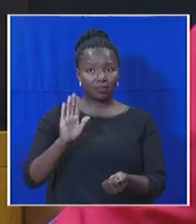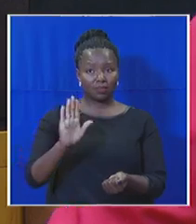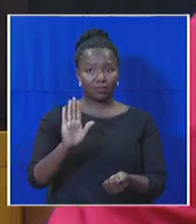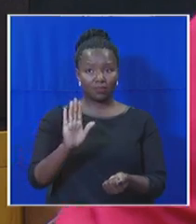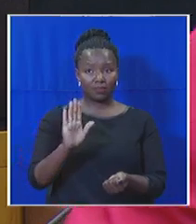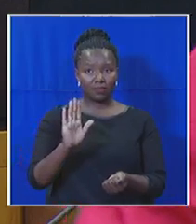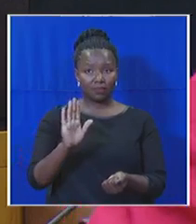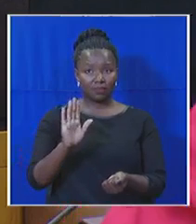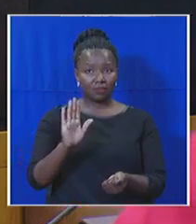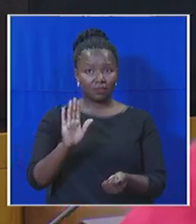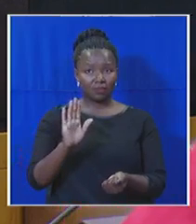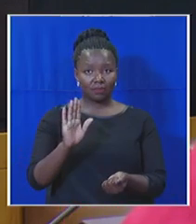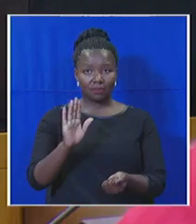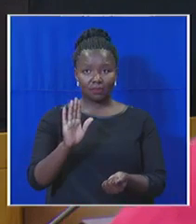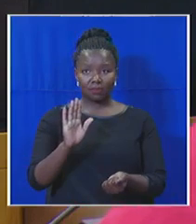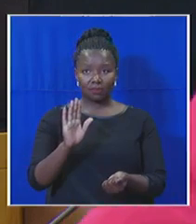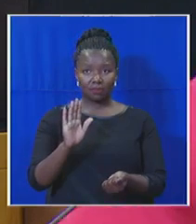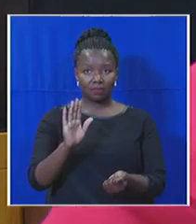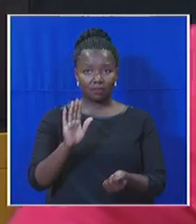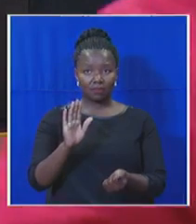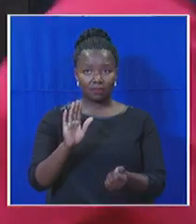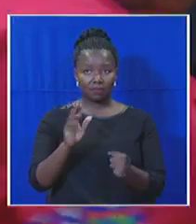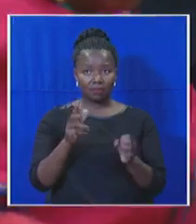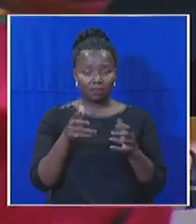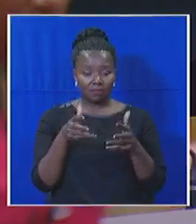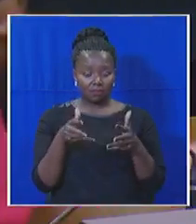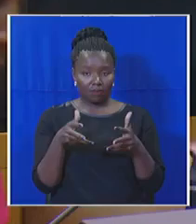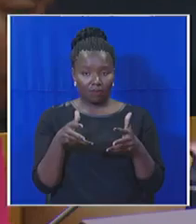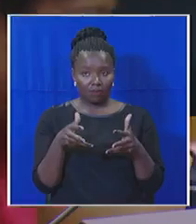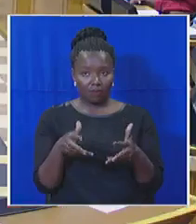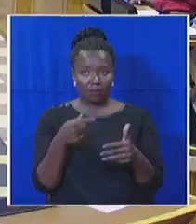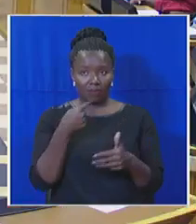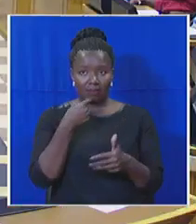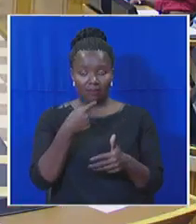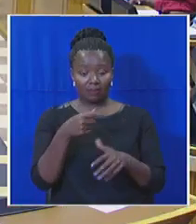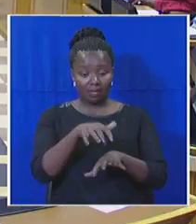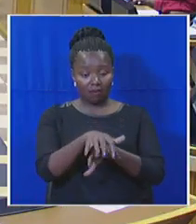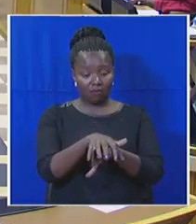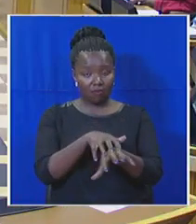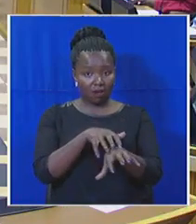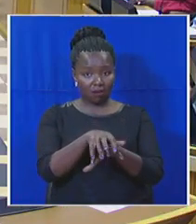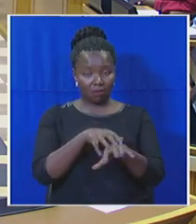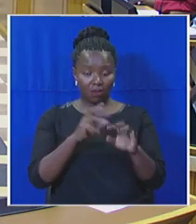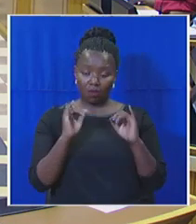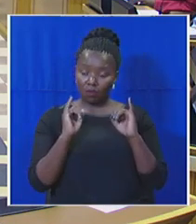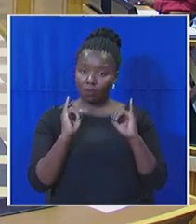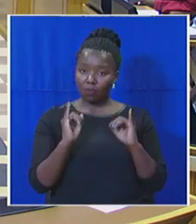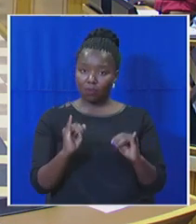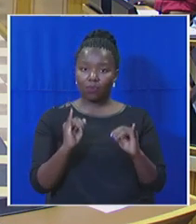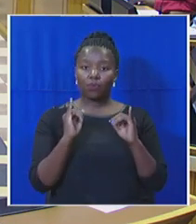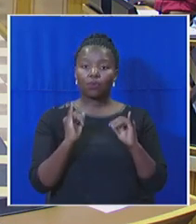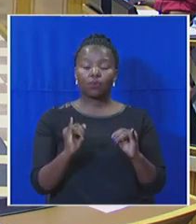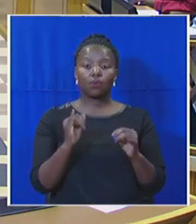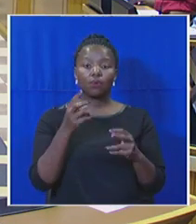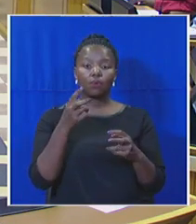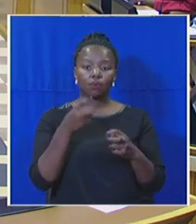to ensure food security and avoid that our farming infrastructure is destroyed, it's very important that government must realize the seriousness